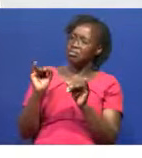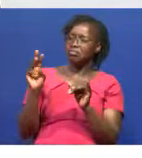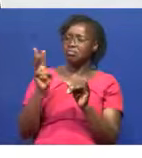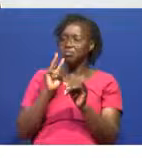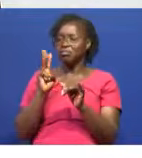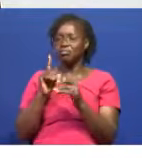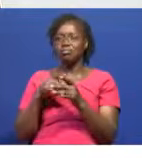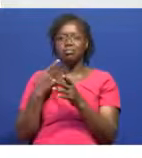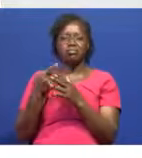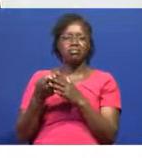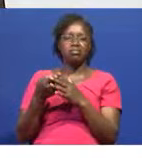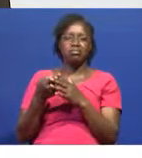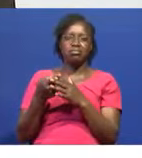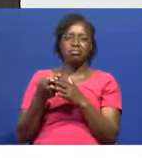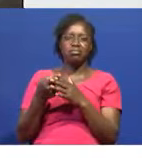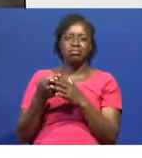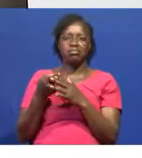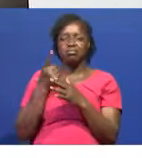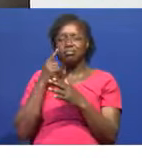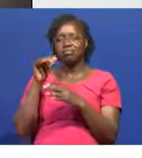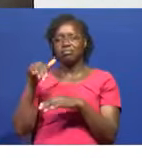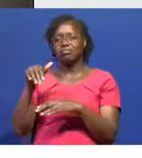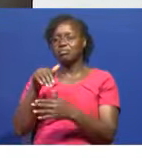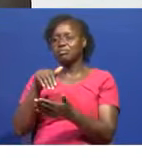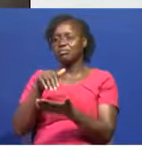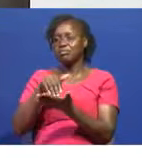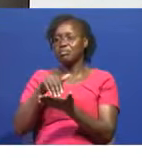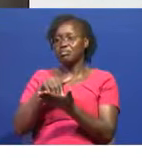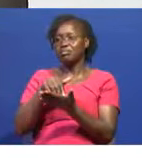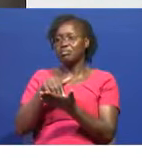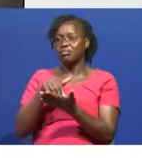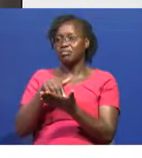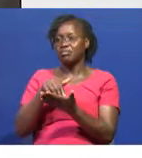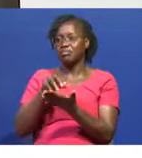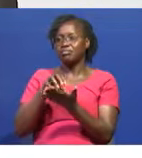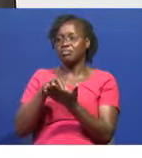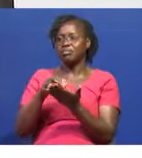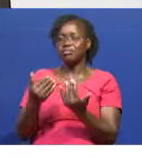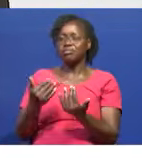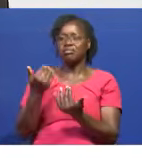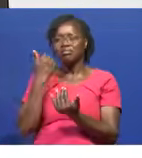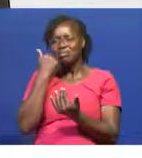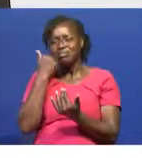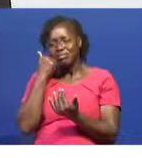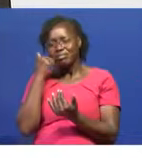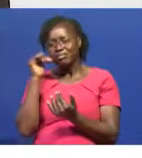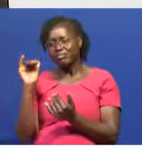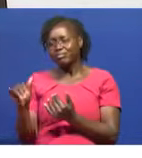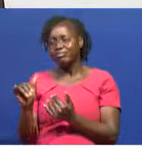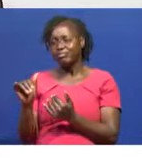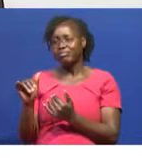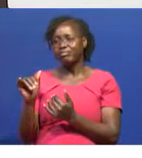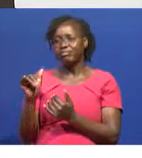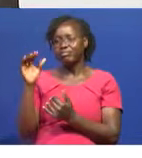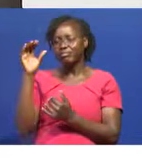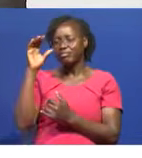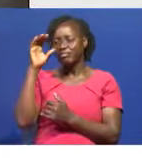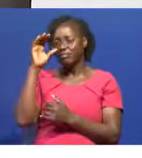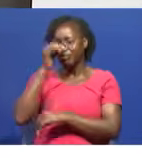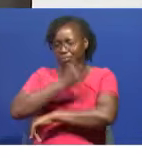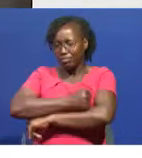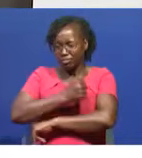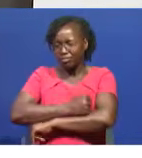things, you are looking at a situation where you can get children sicknesses and keep them out of school. So that's why it is very essential.